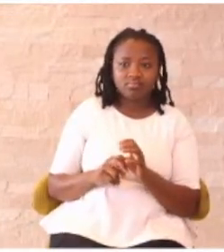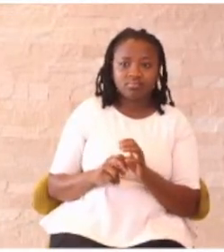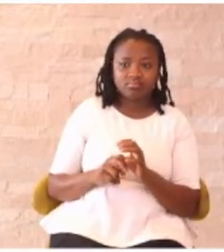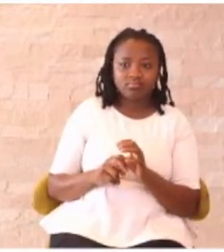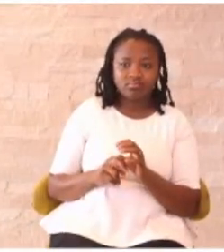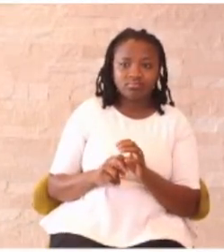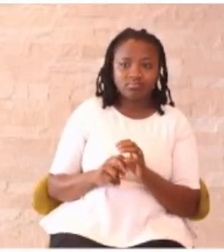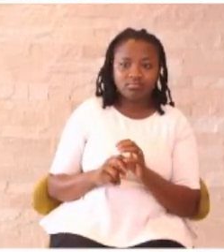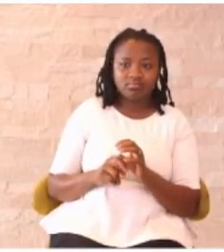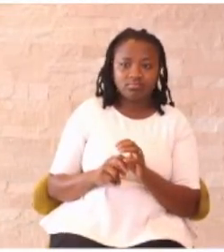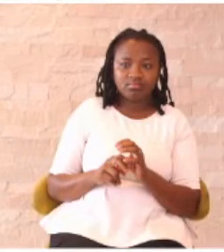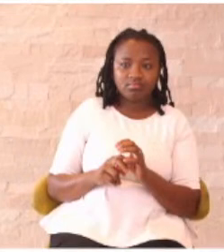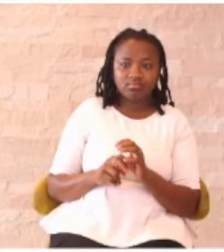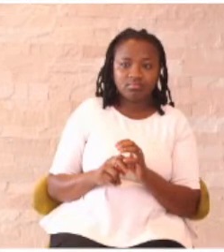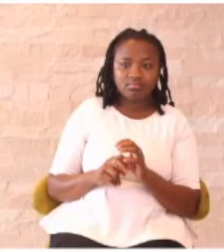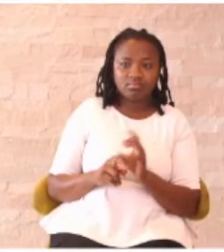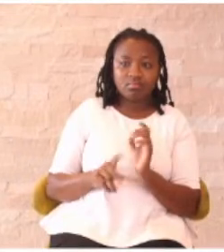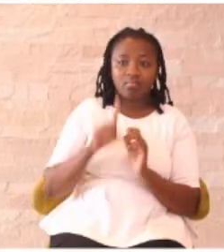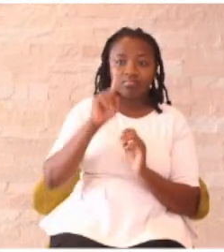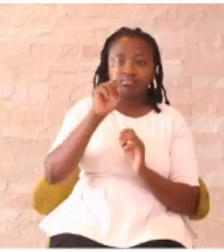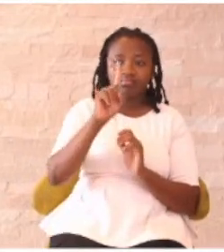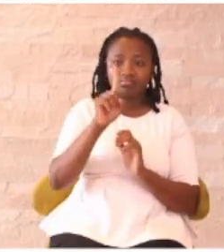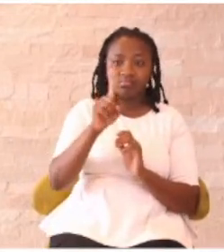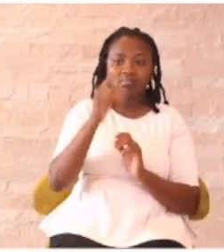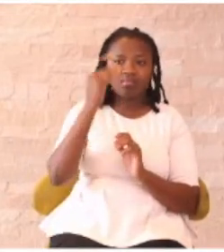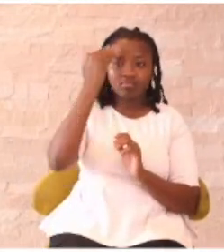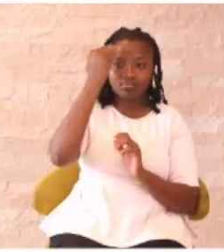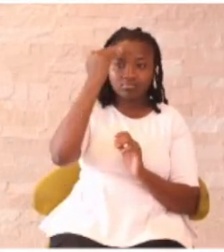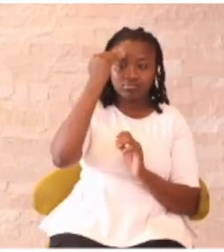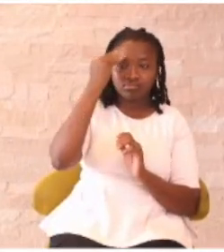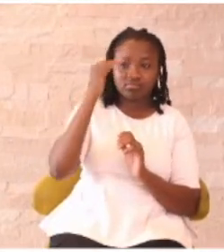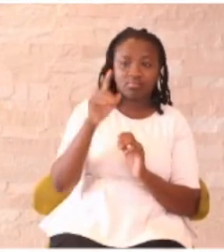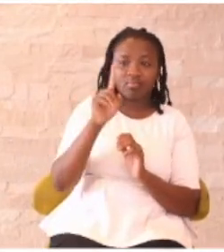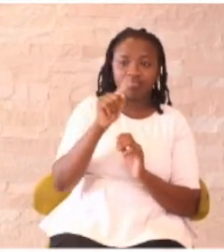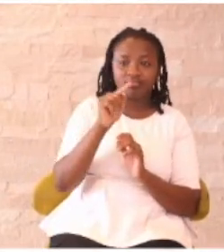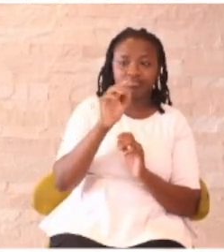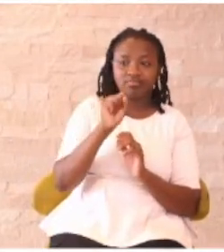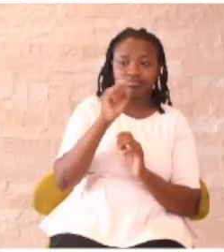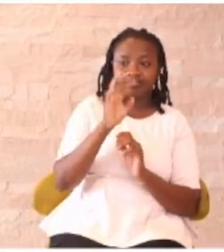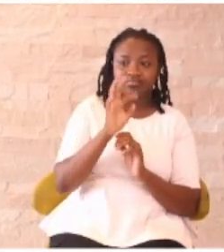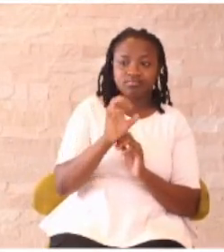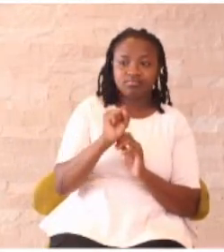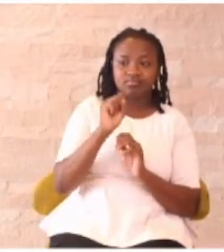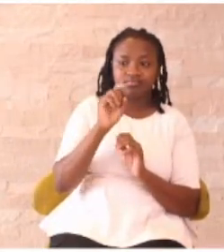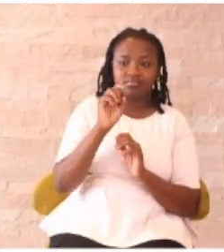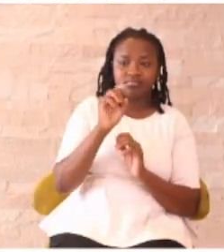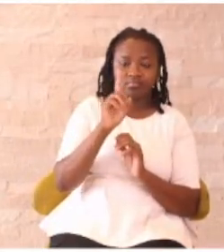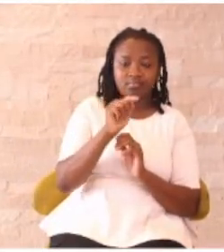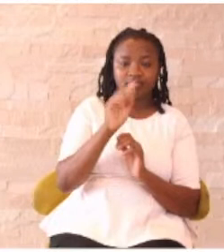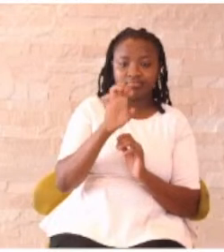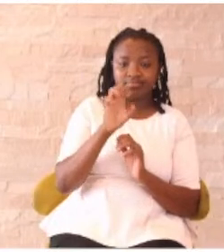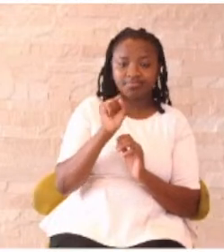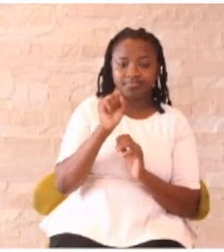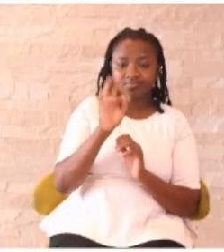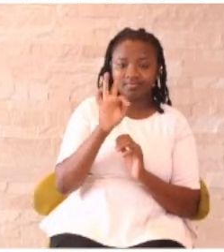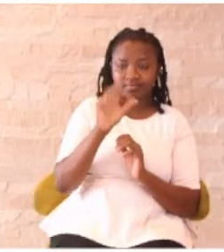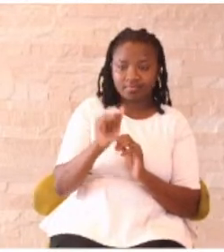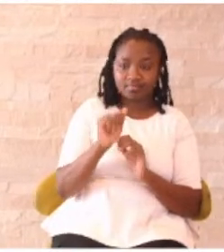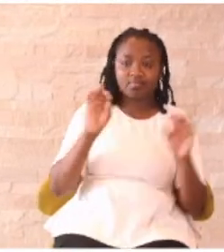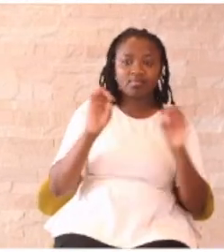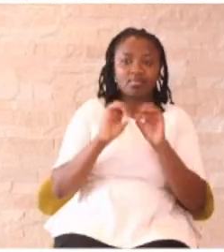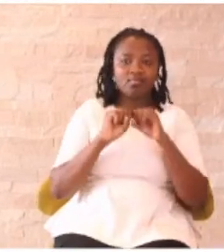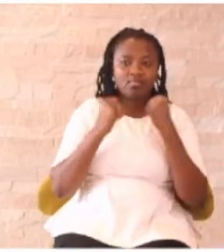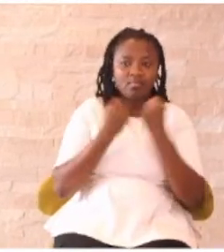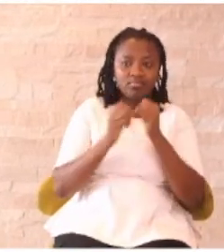One of the major known TASFA social development association